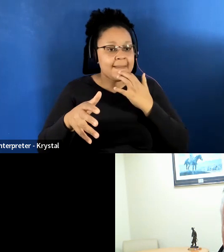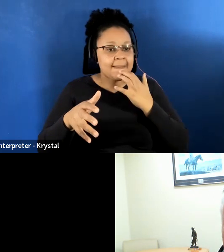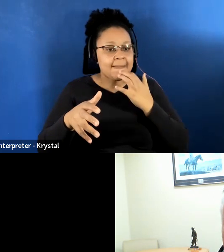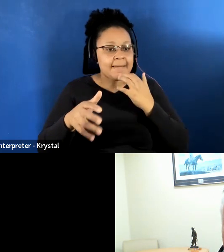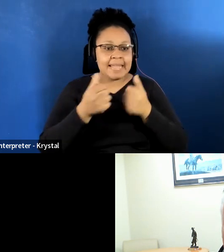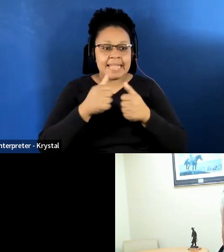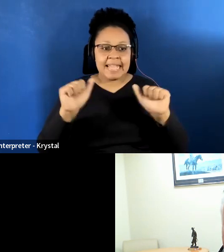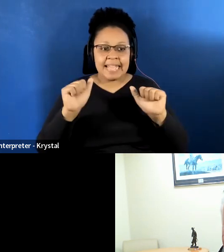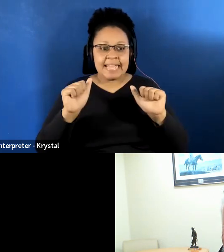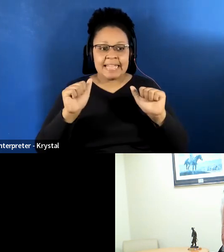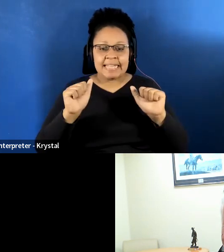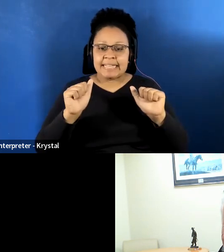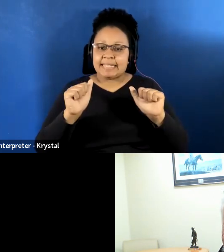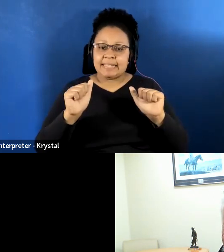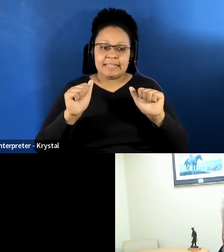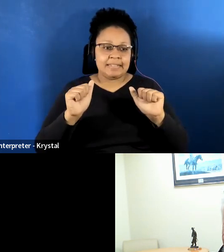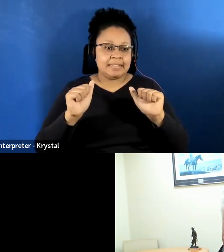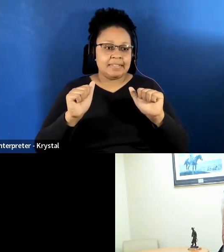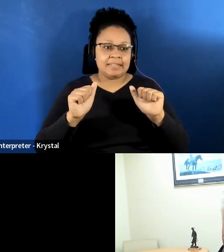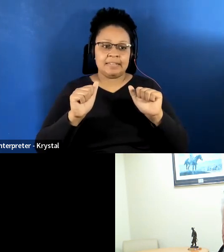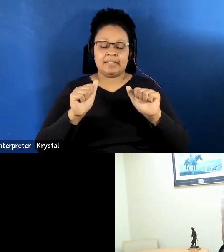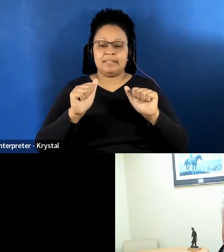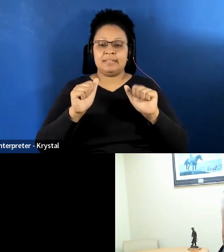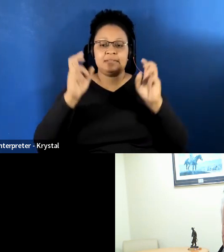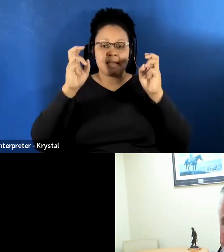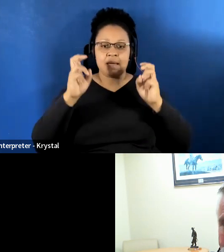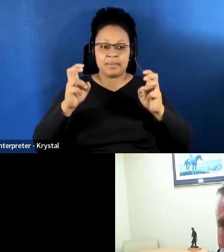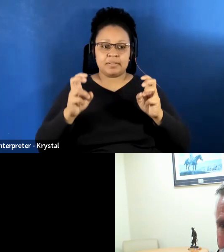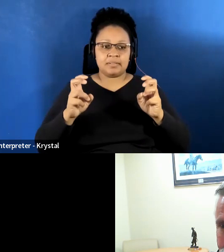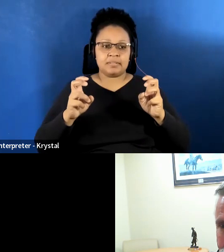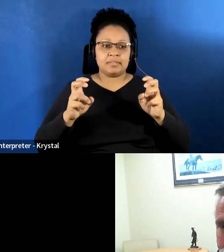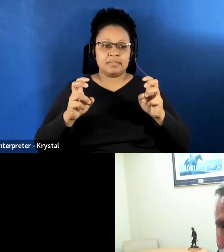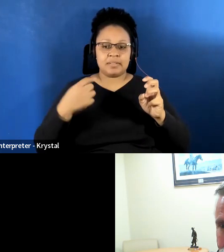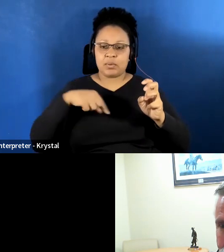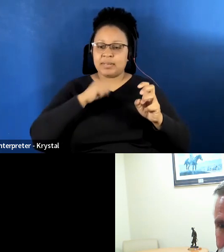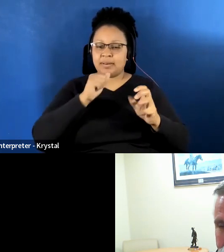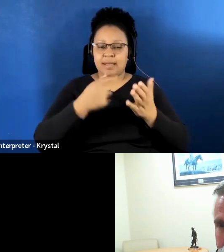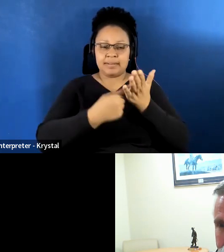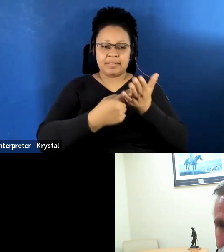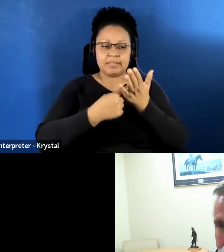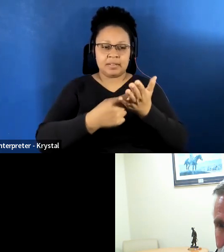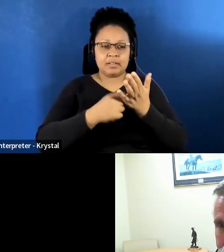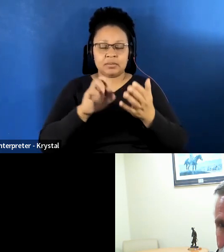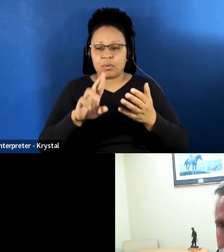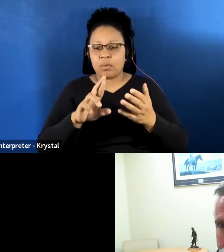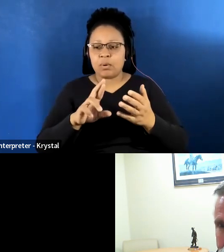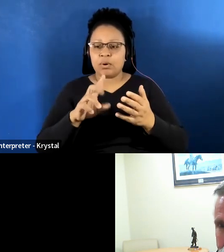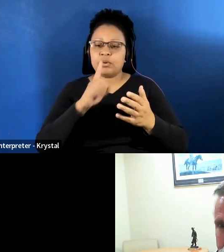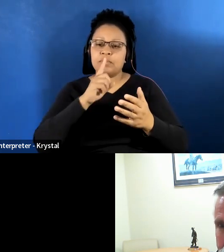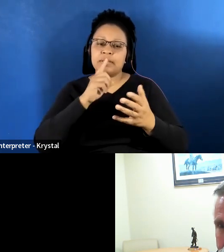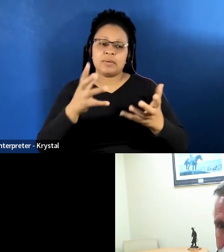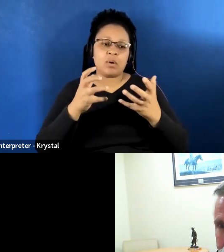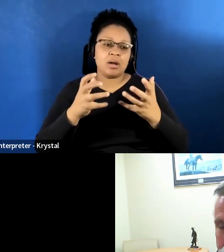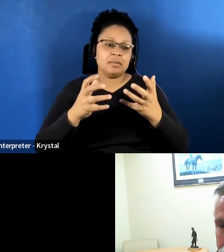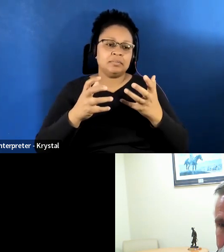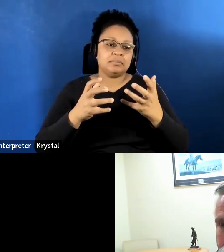Any pressing topics anyone showed up with today that we didn't cover or that you would really love